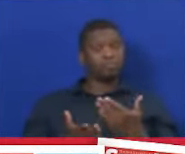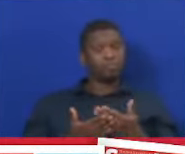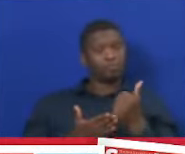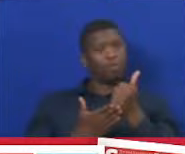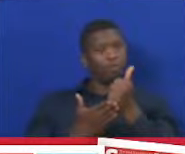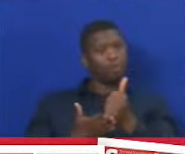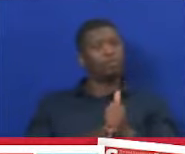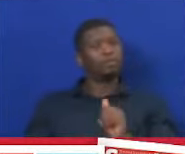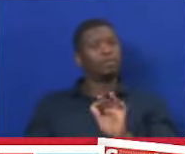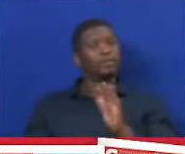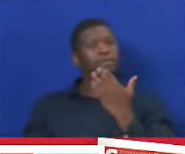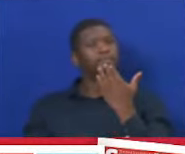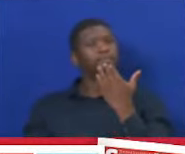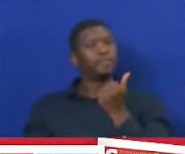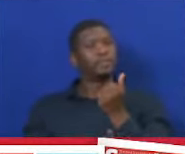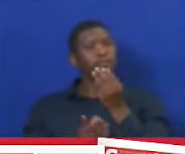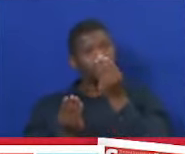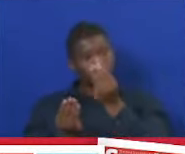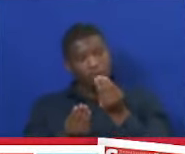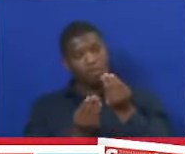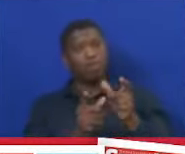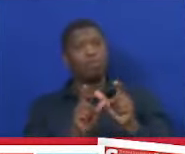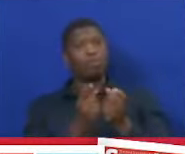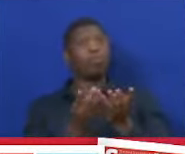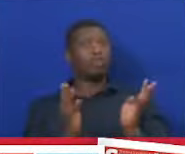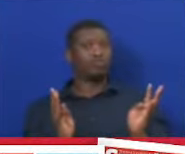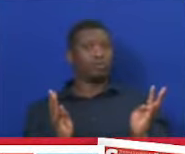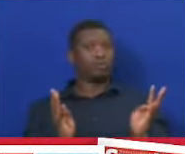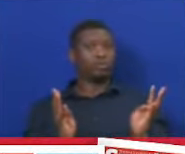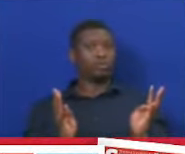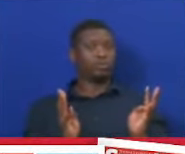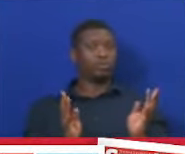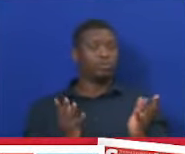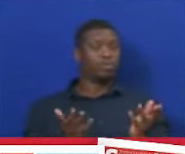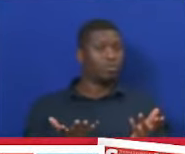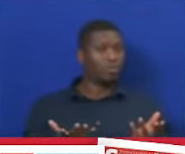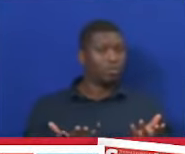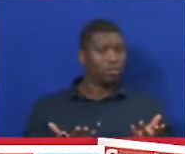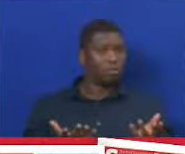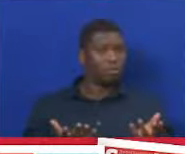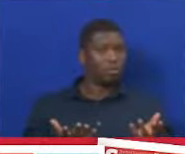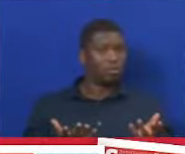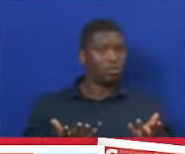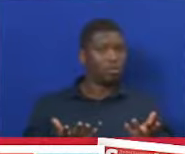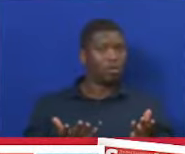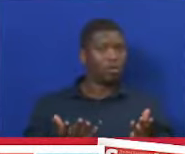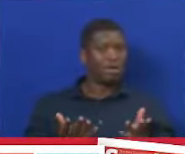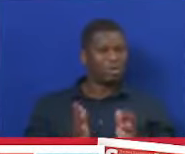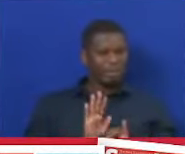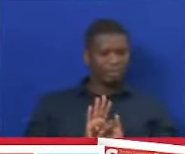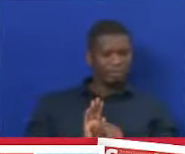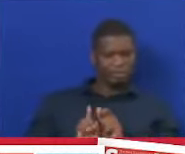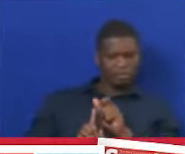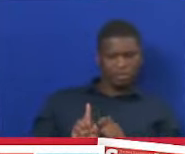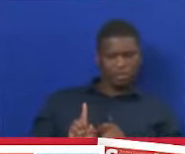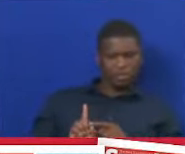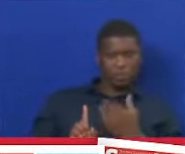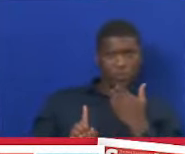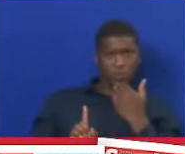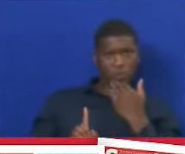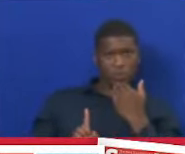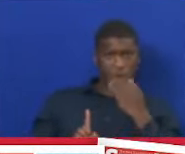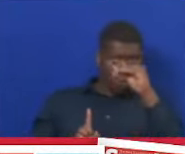inform the commission whether the identity of the warrant officer provided there as an individual who